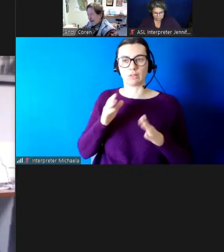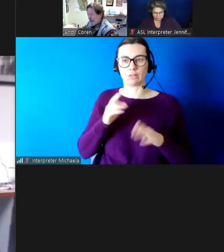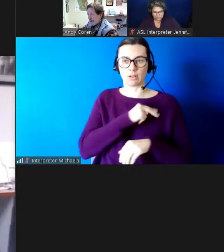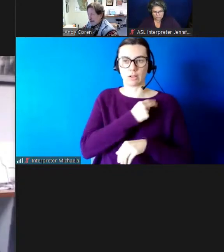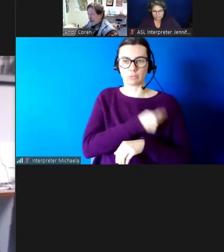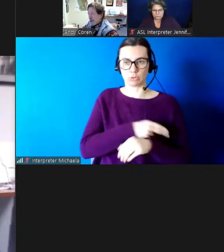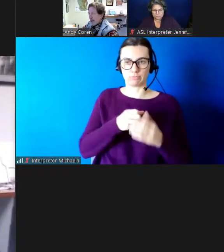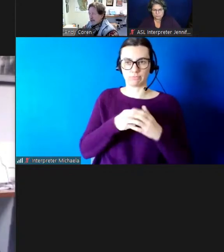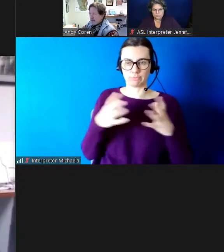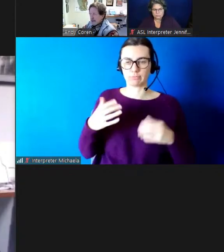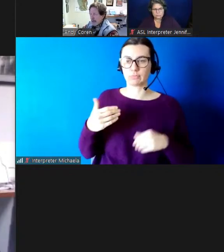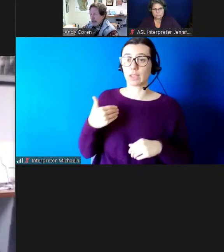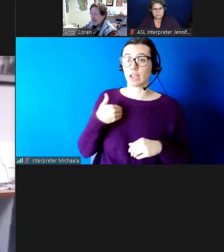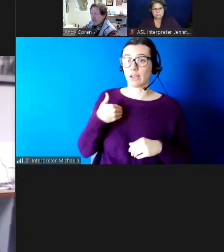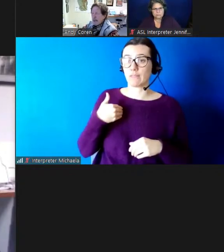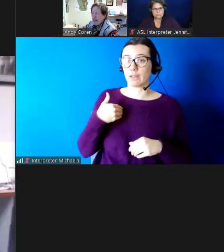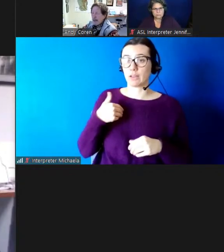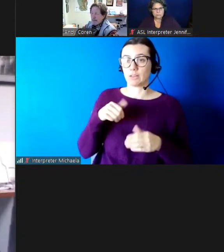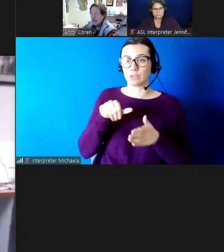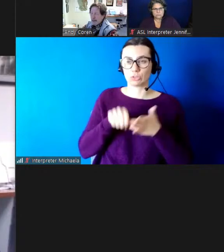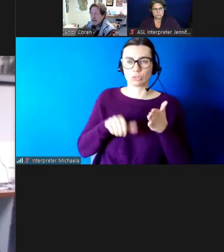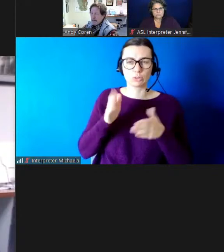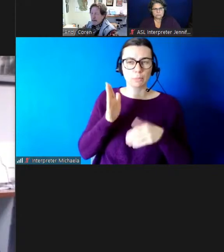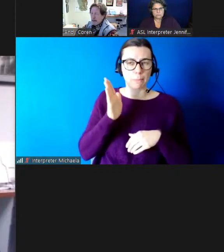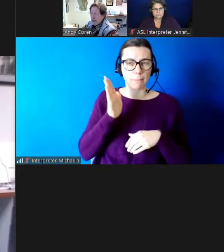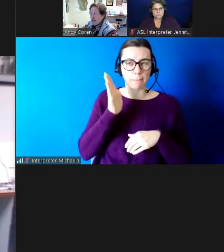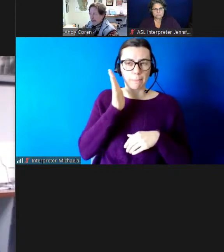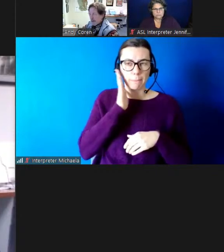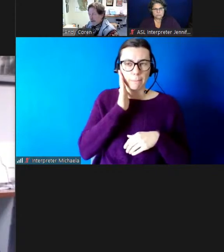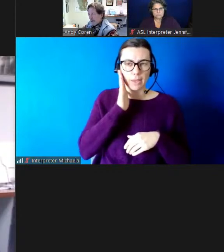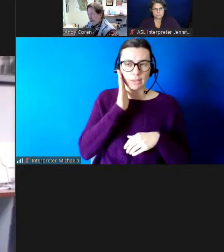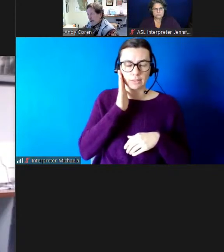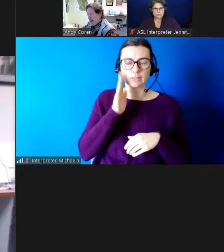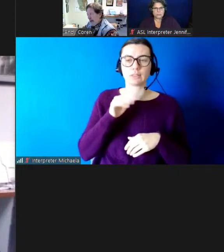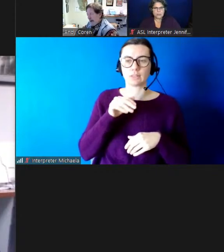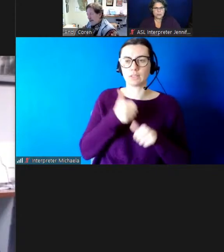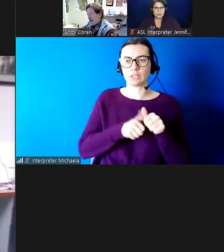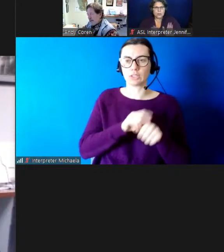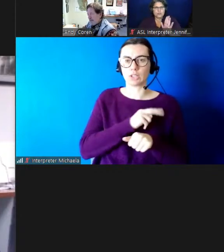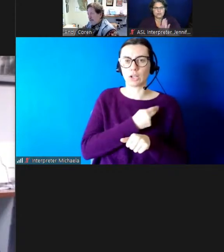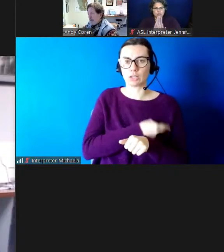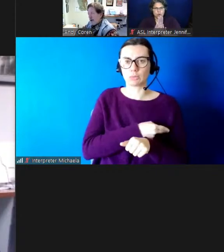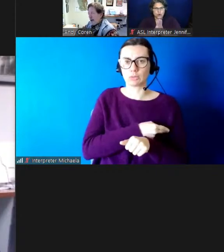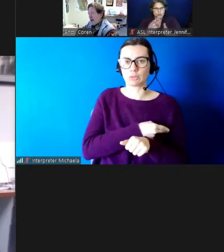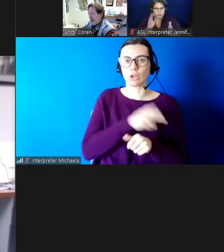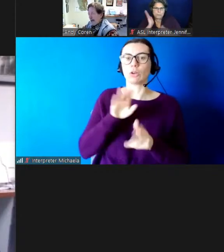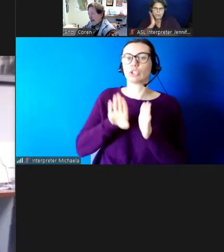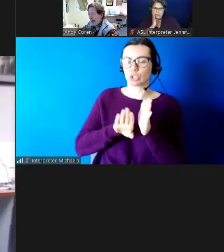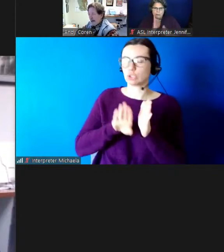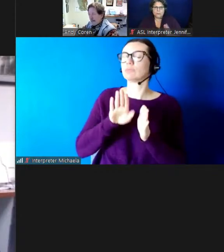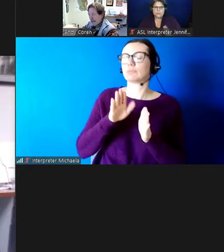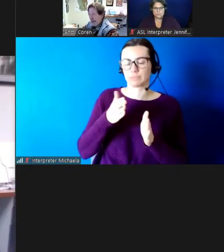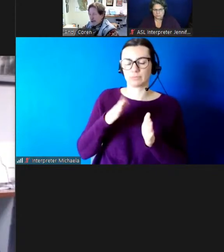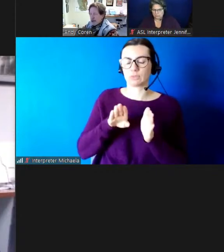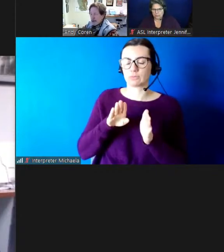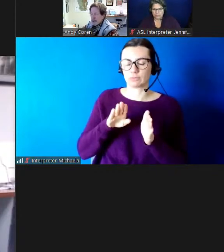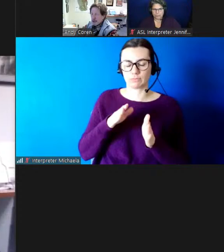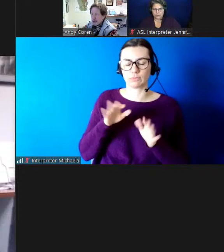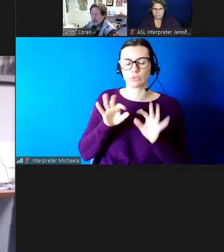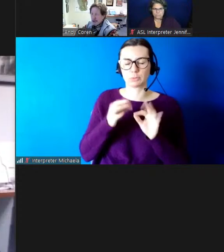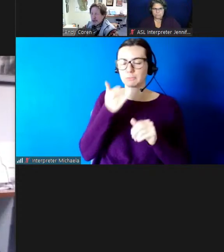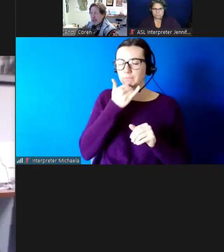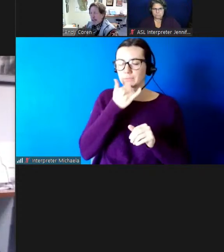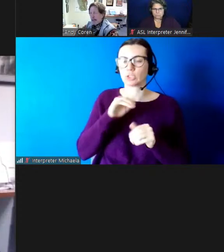surge beds that each of the hospitals have. And then another avenue for adaptation to